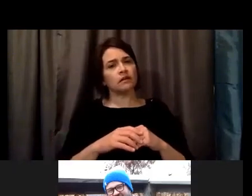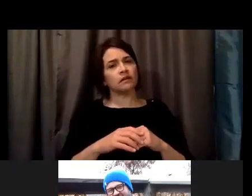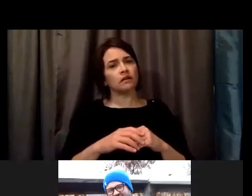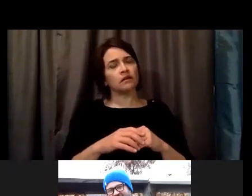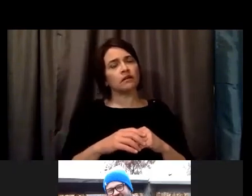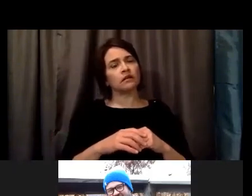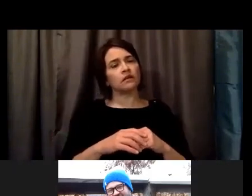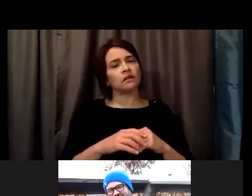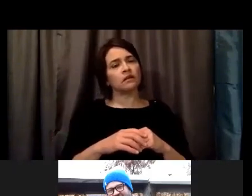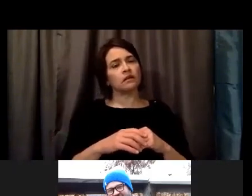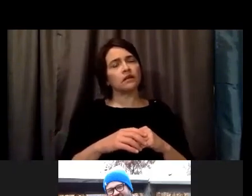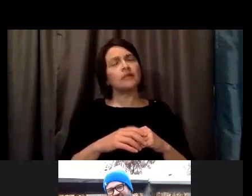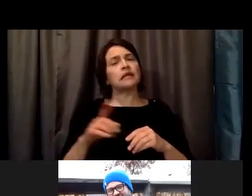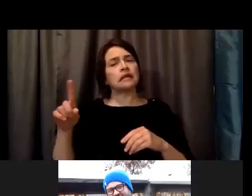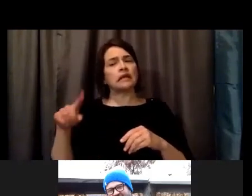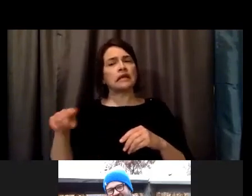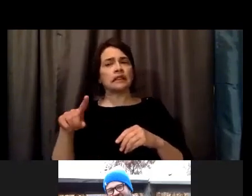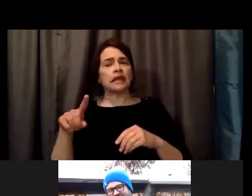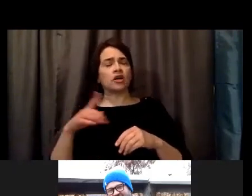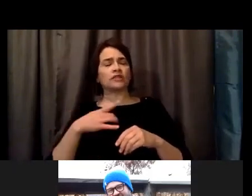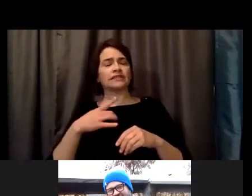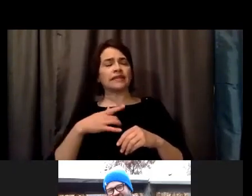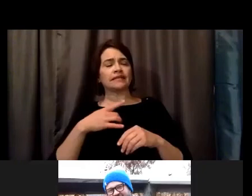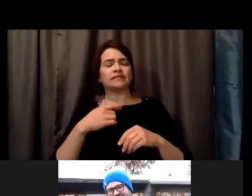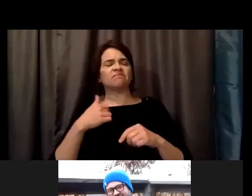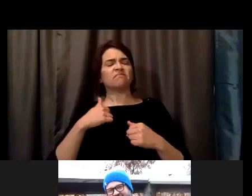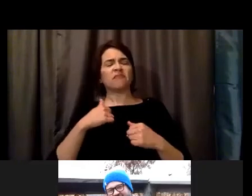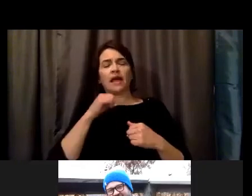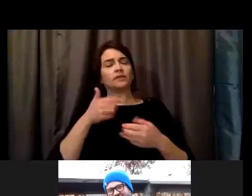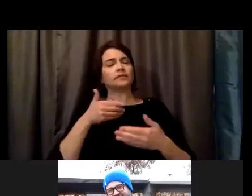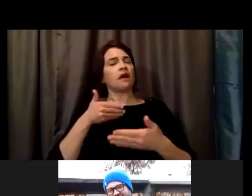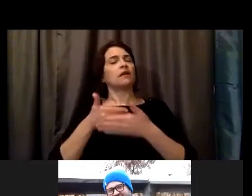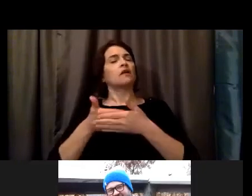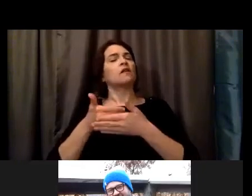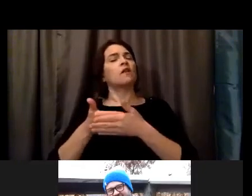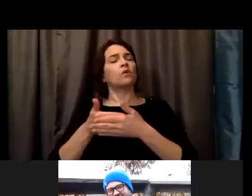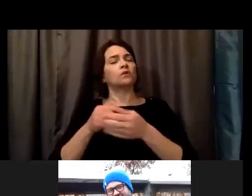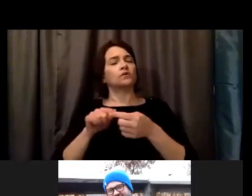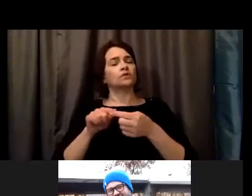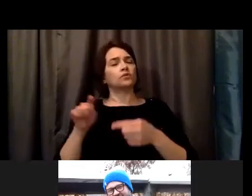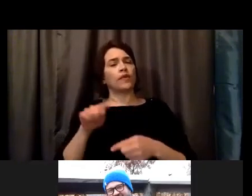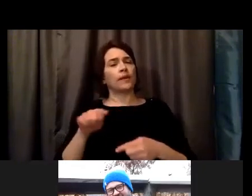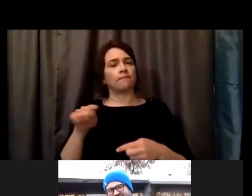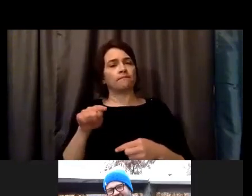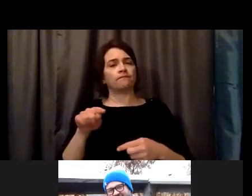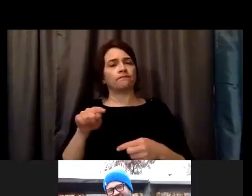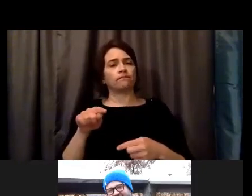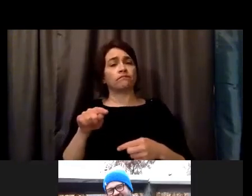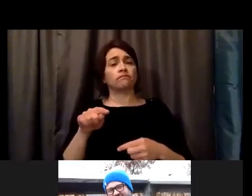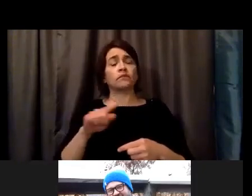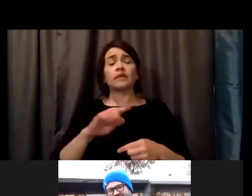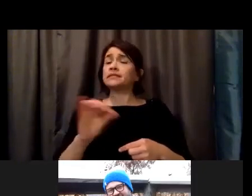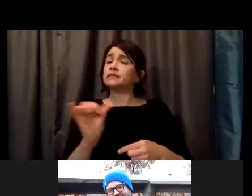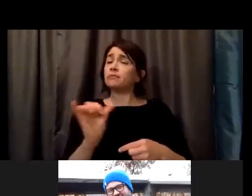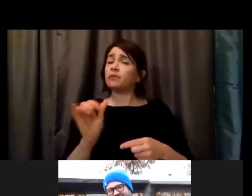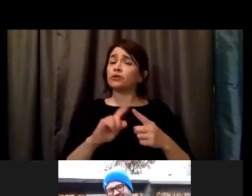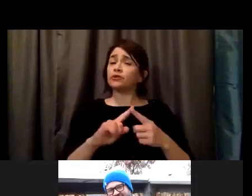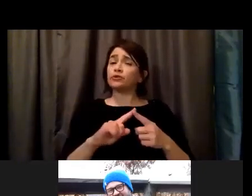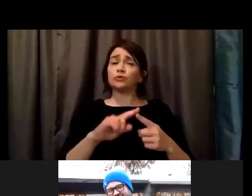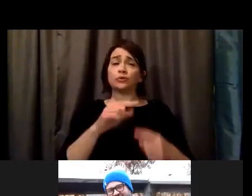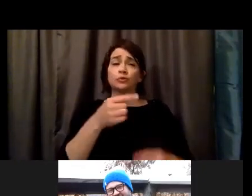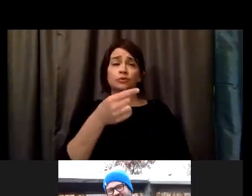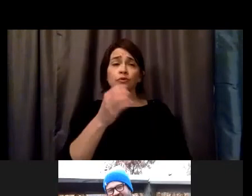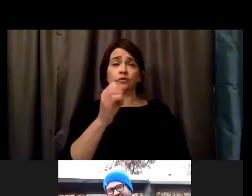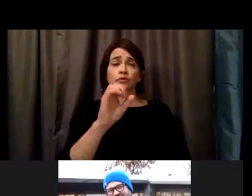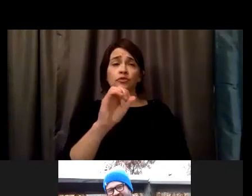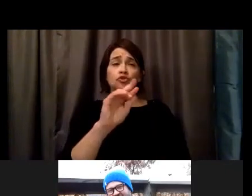close to them. You know, and probably the same way for George and Joe. When you went to Cambodia, they probably